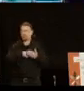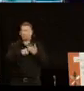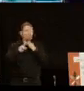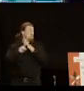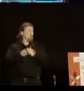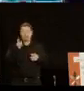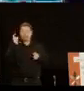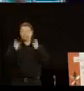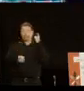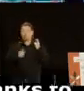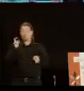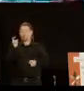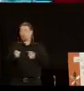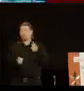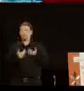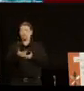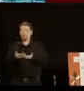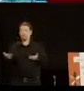away.